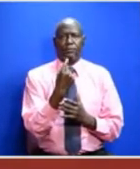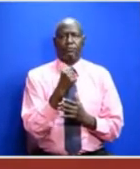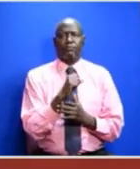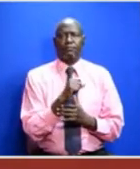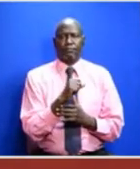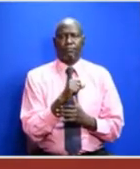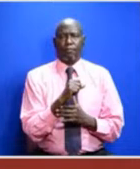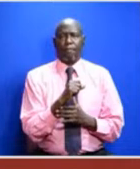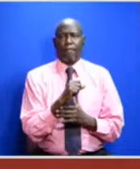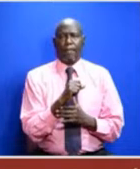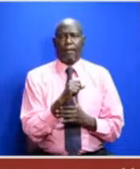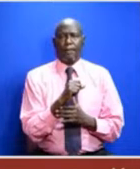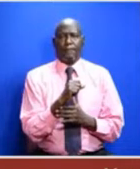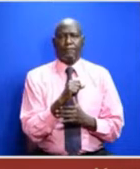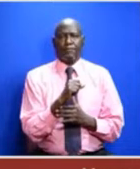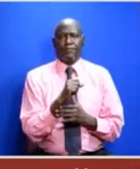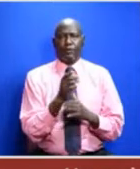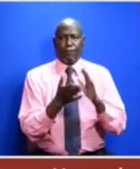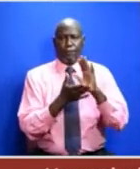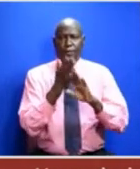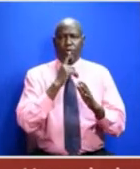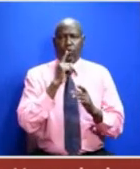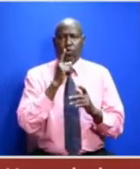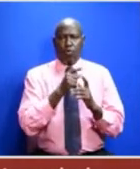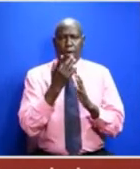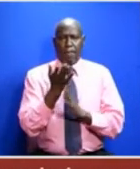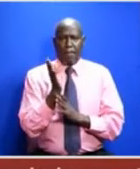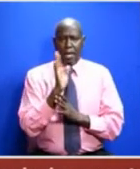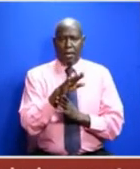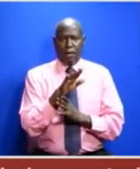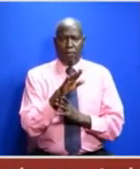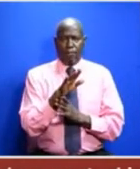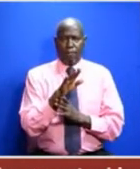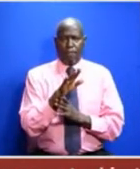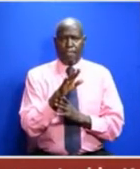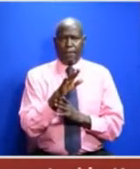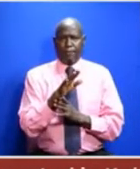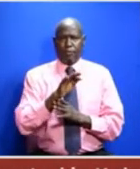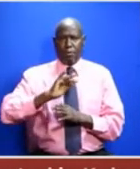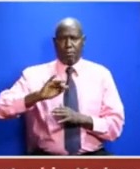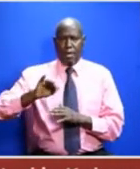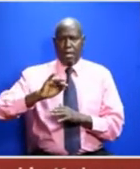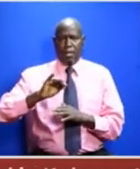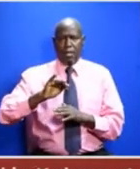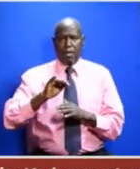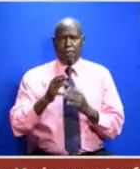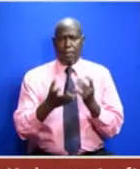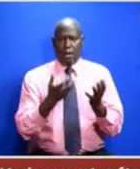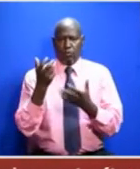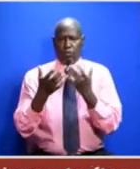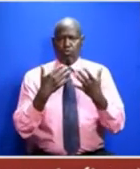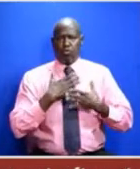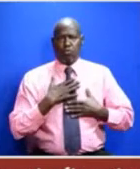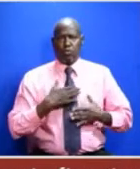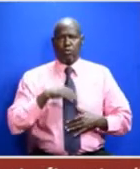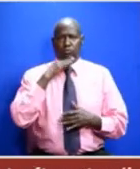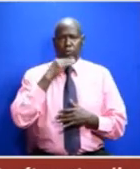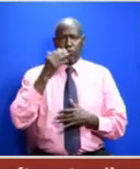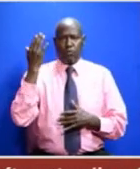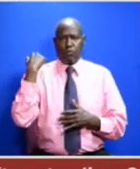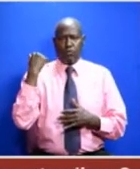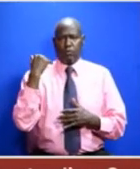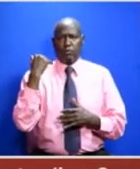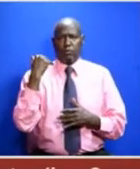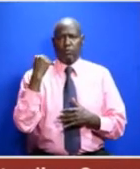that he immediately orders the resumption of the pending exhumations to facilitate the conclusion